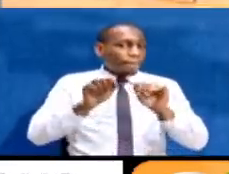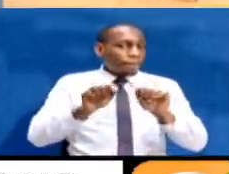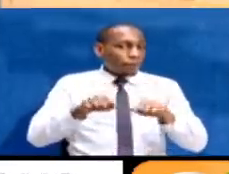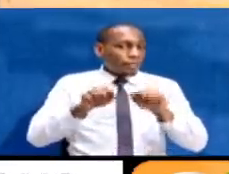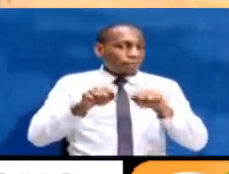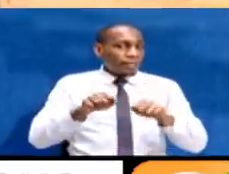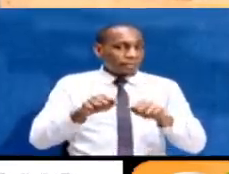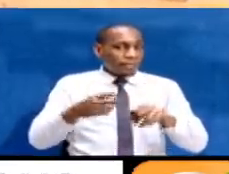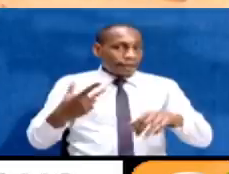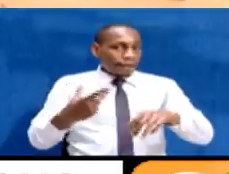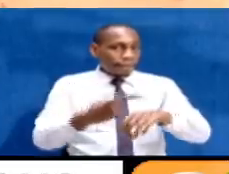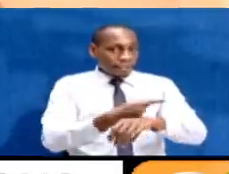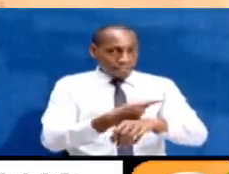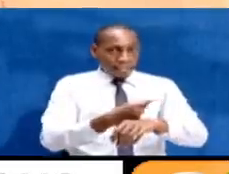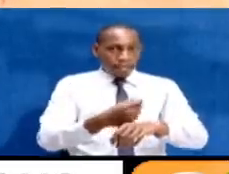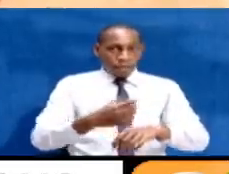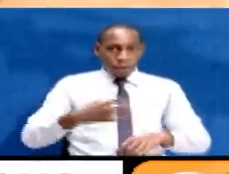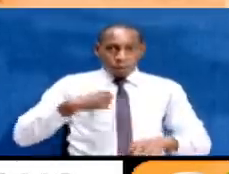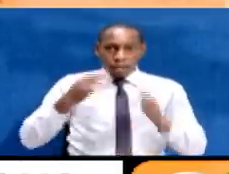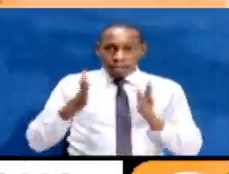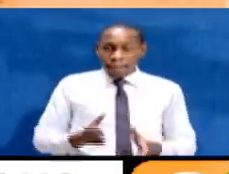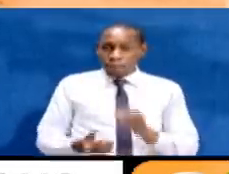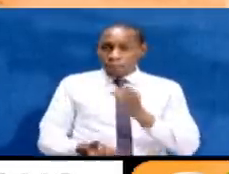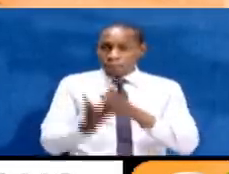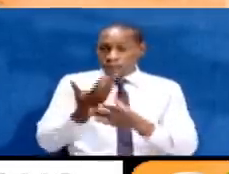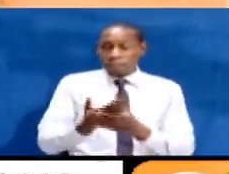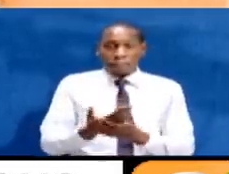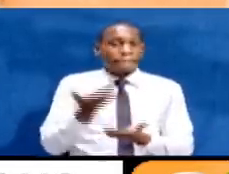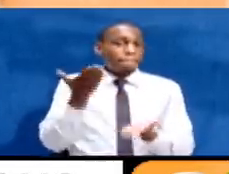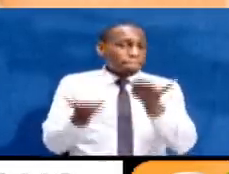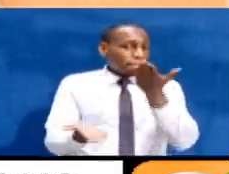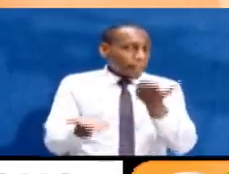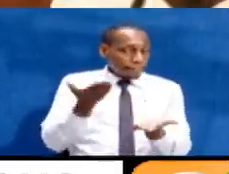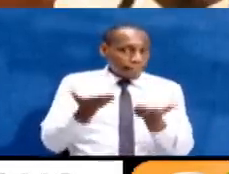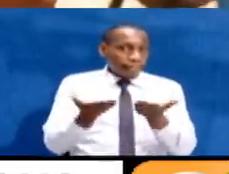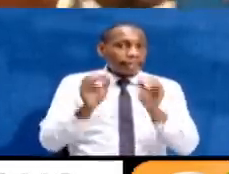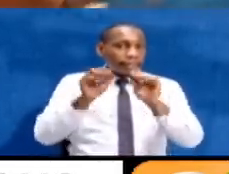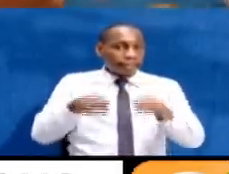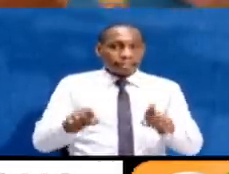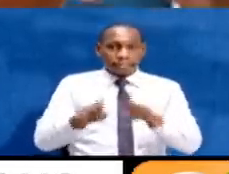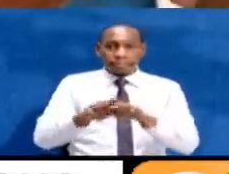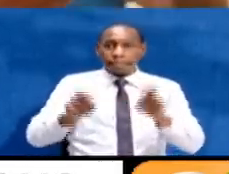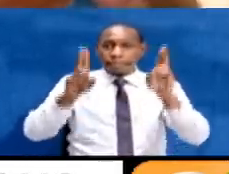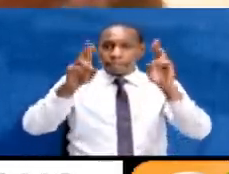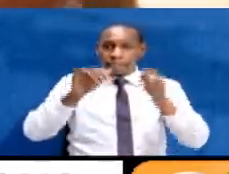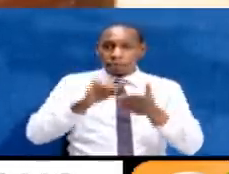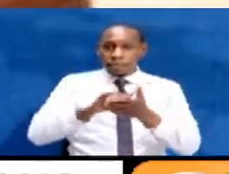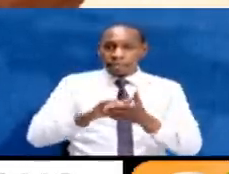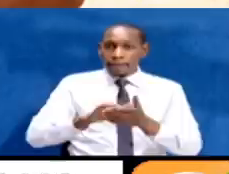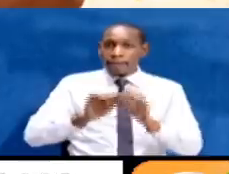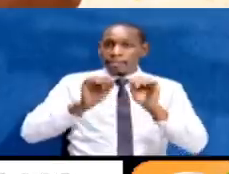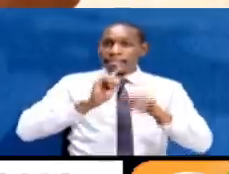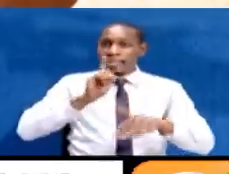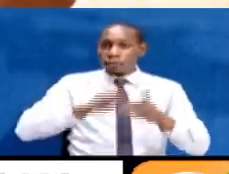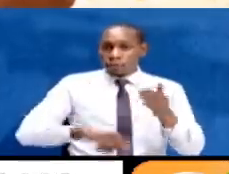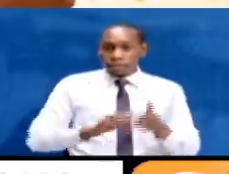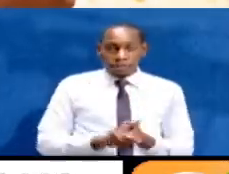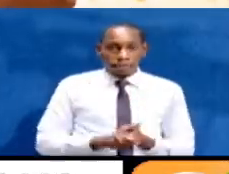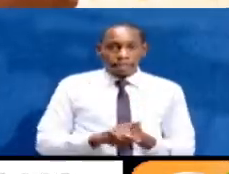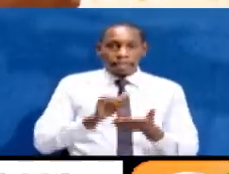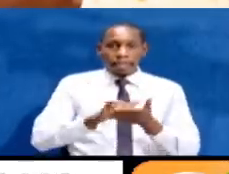likelihood of vaccine millionaires? Most likely, maybe. And these are some of the issues that I would say make